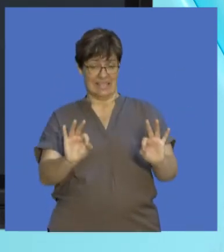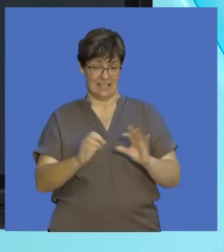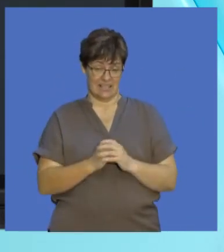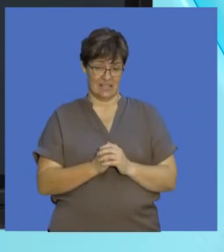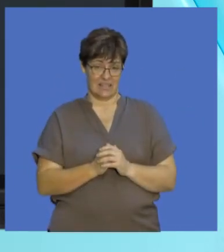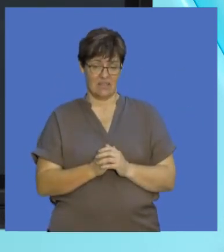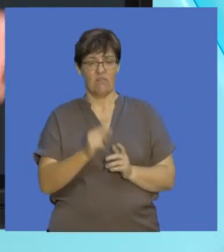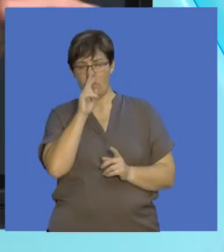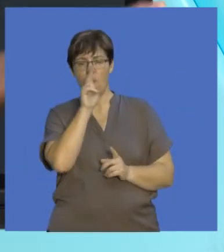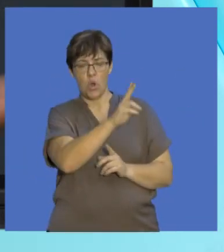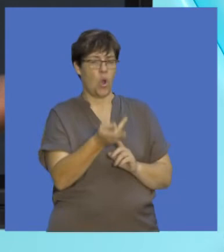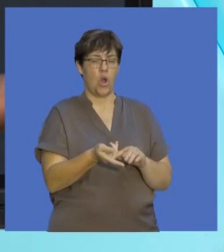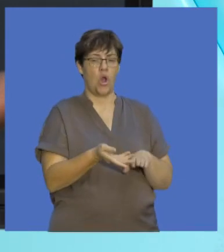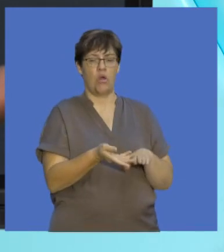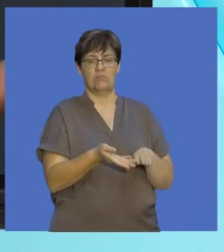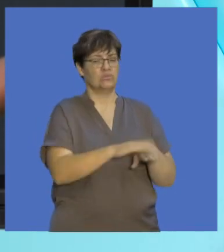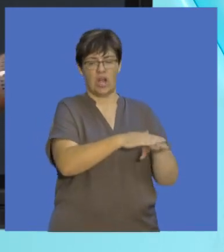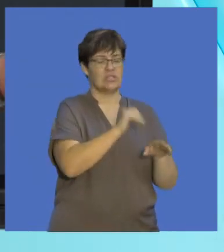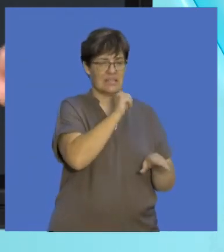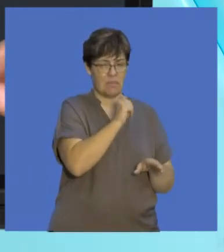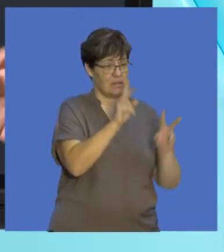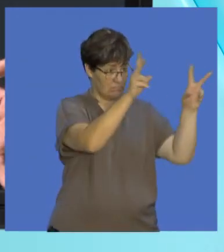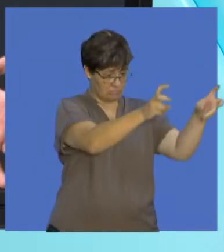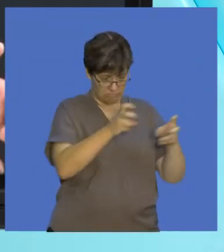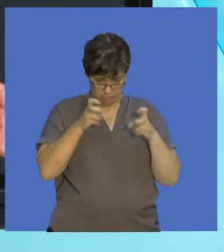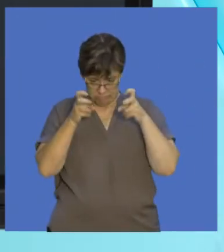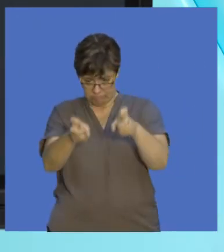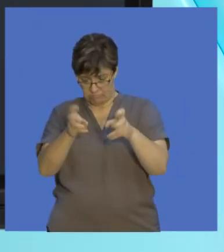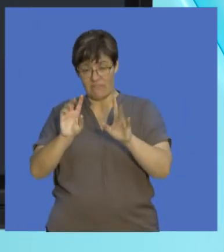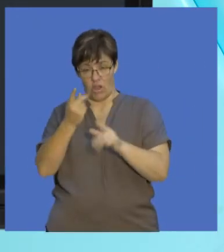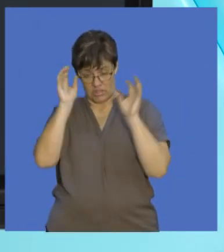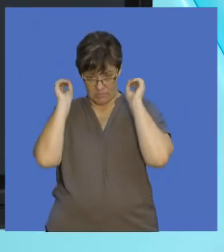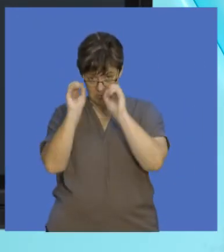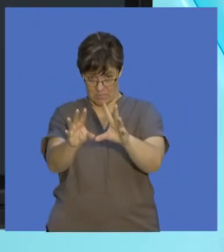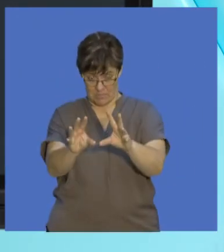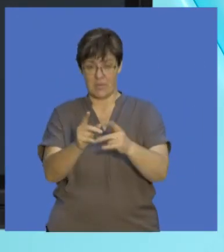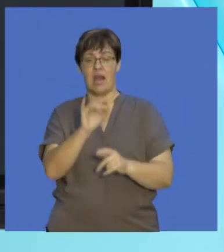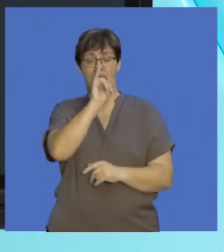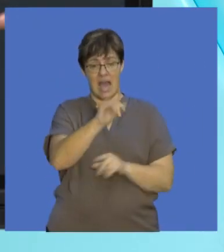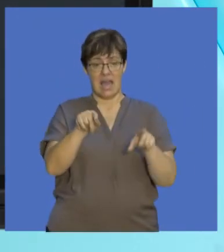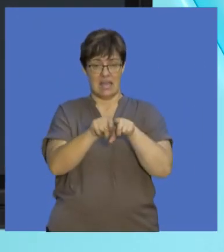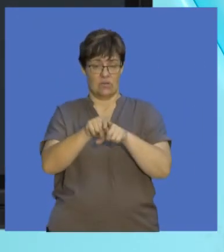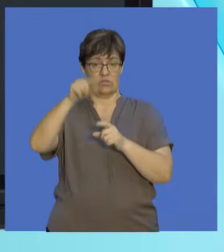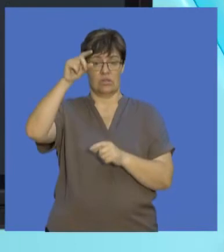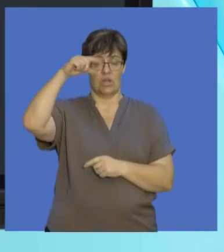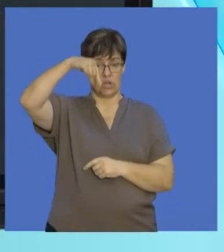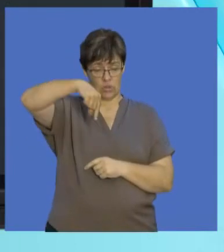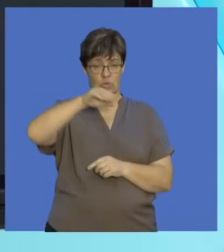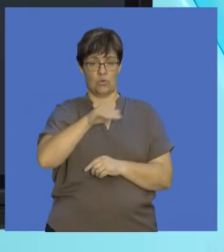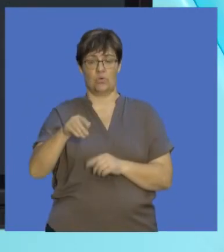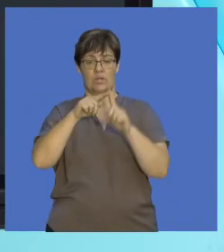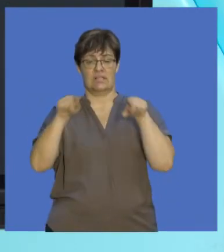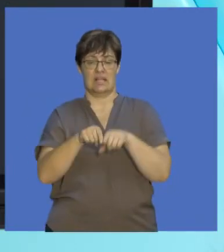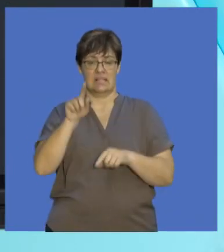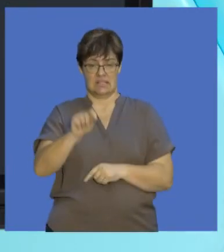the formula as it is given. You know, even if we were looking for charge, you'll write the formula as it is given in the data sheet. I is equals